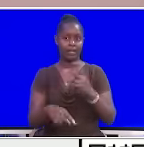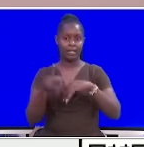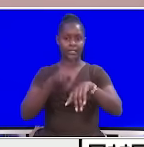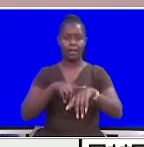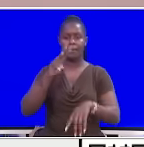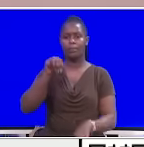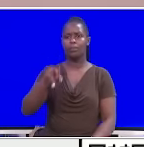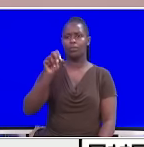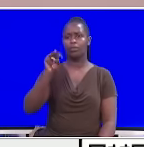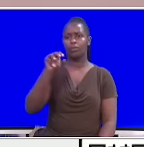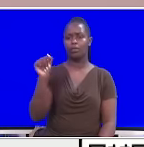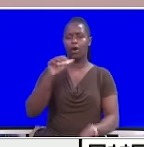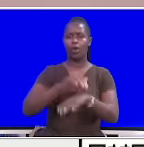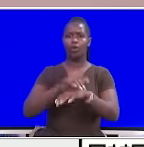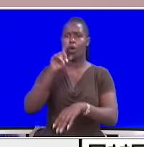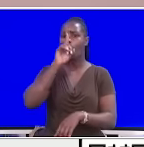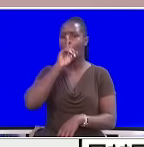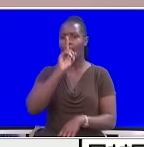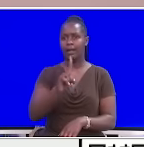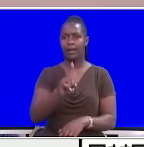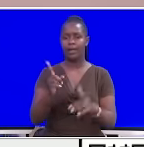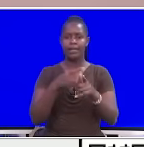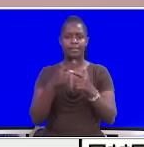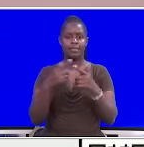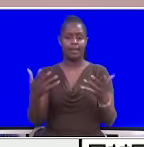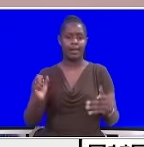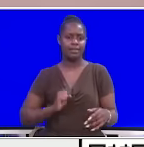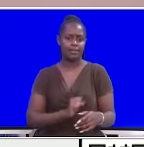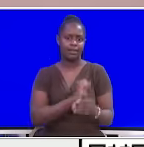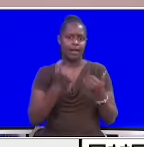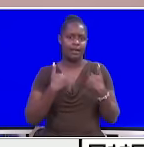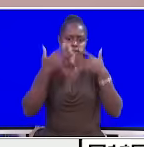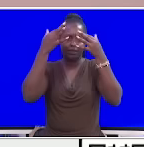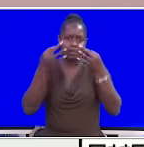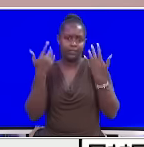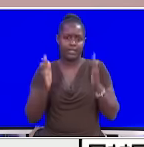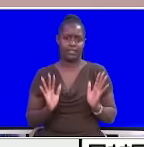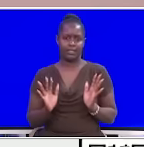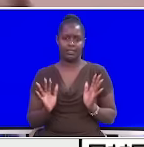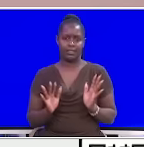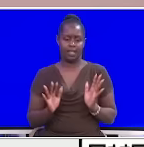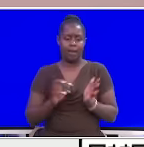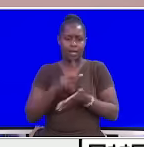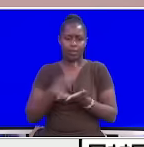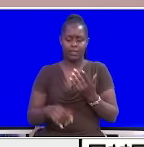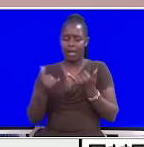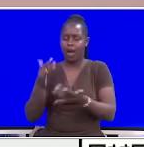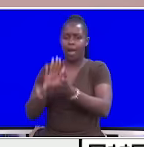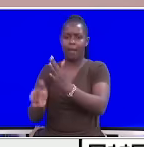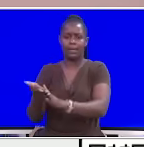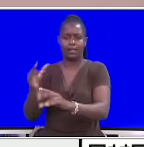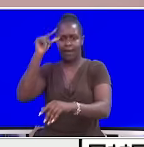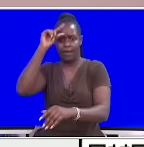court and procure these orders, the seat had already been taken. The vacancy had been occupied because the